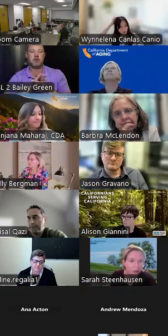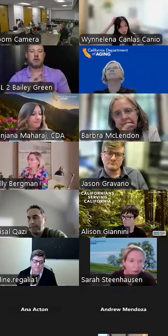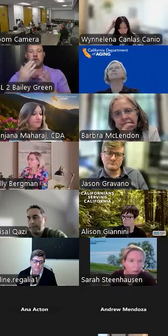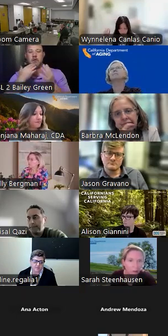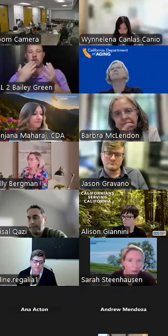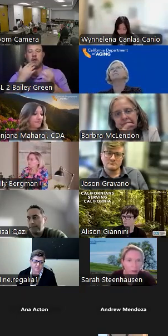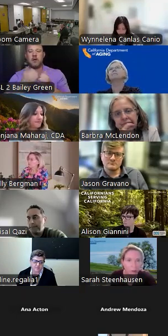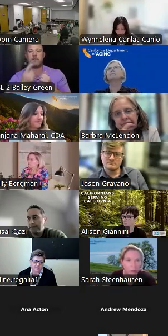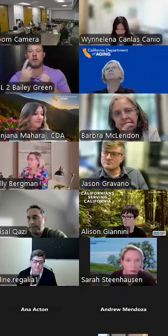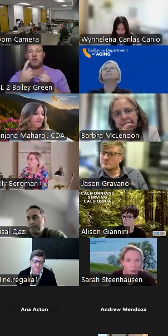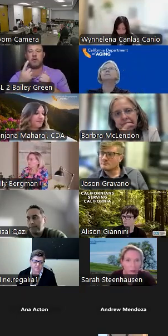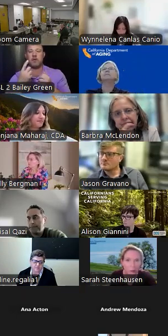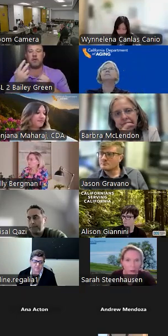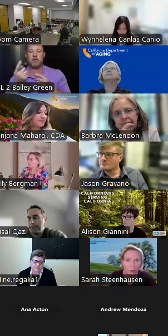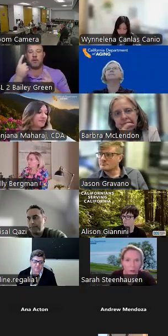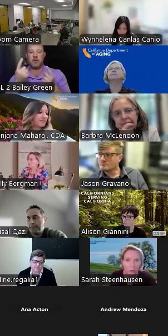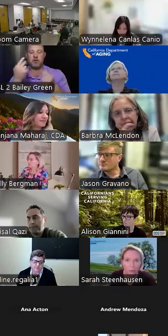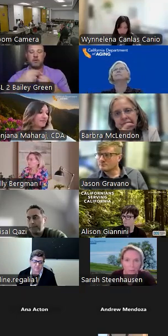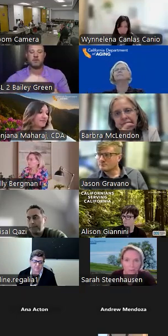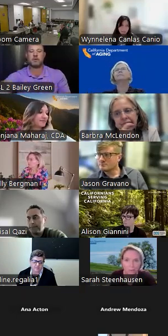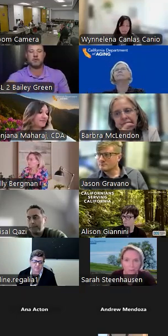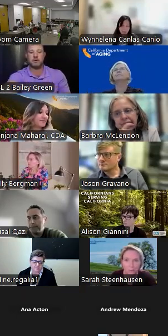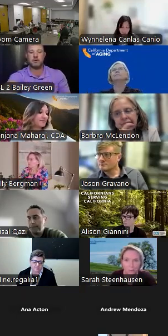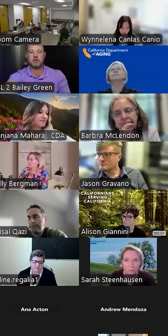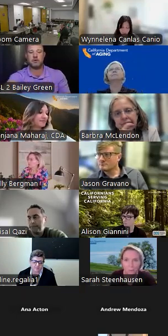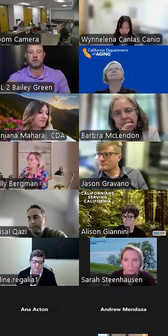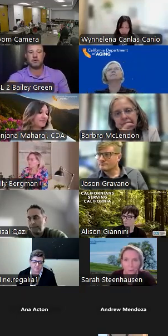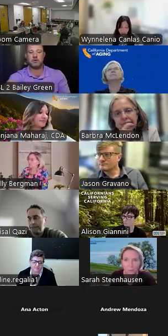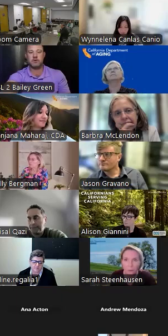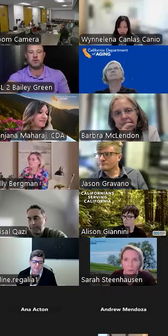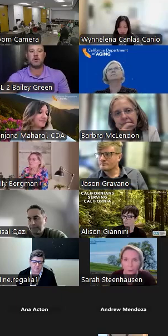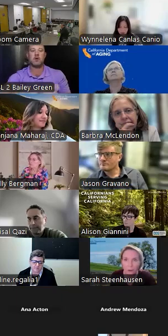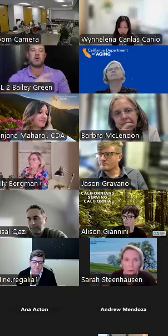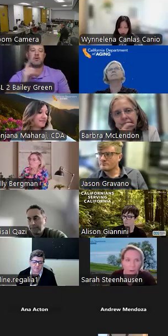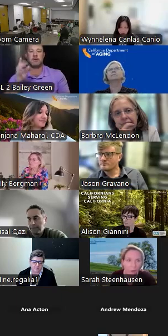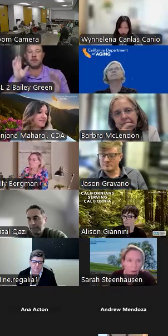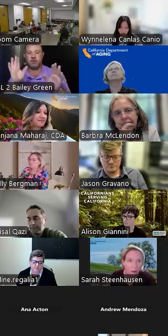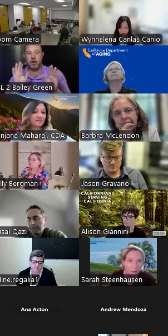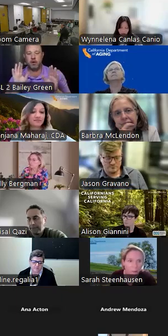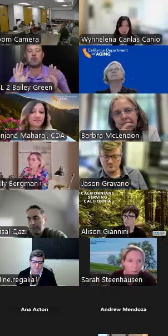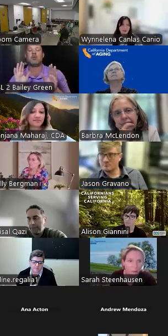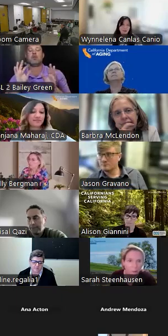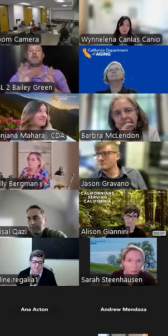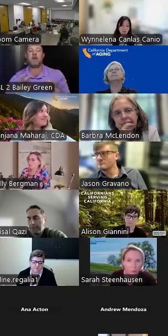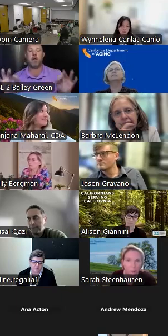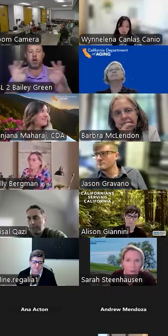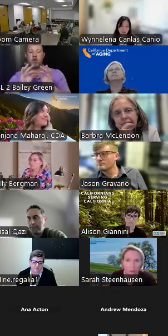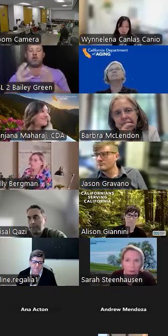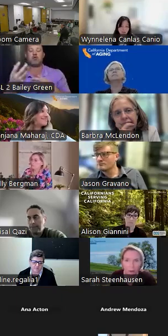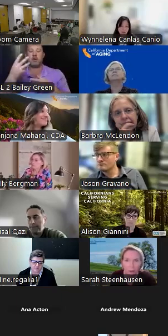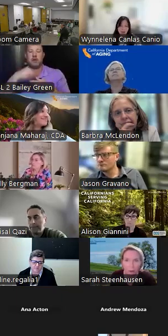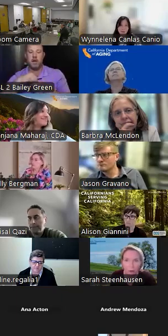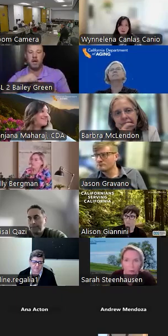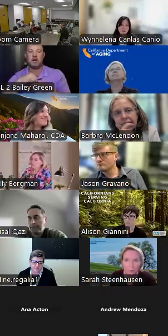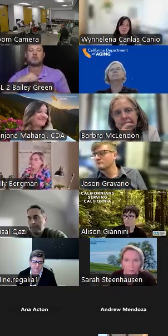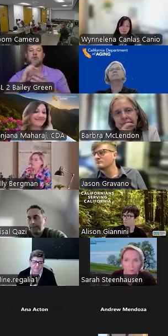you everyone for your thoughtful participation and insights today. It's been incredibly valuable to engage in such